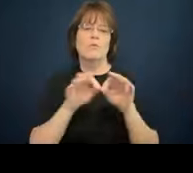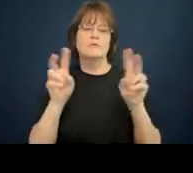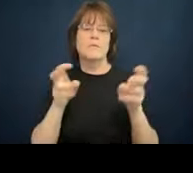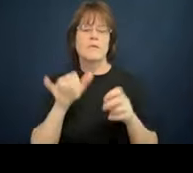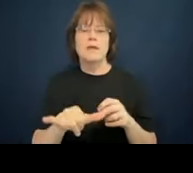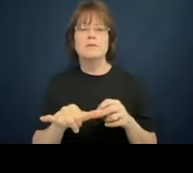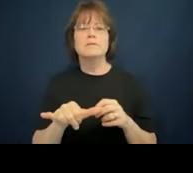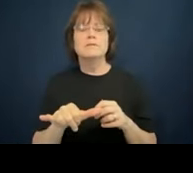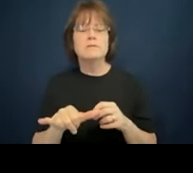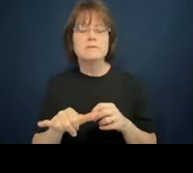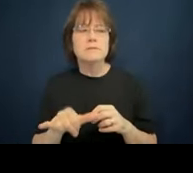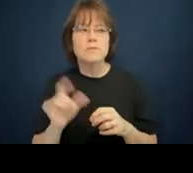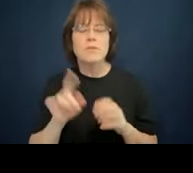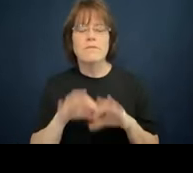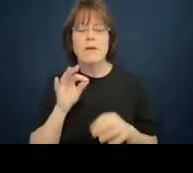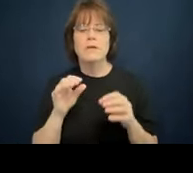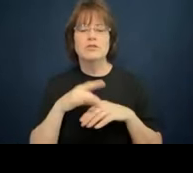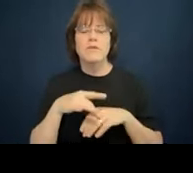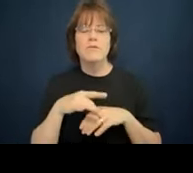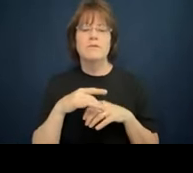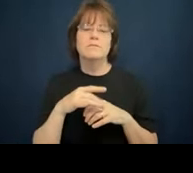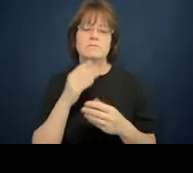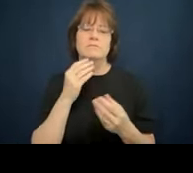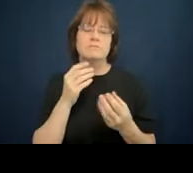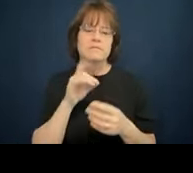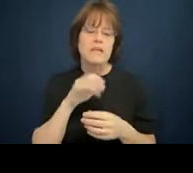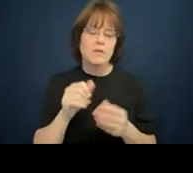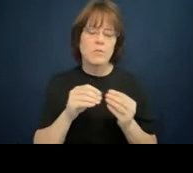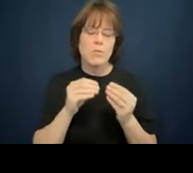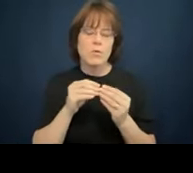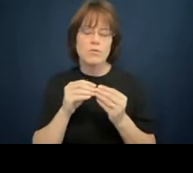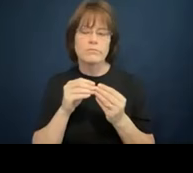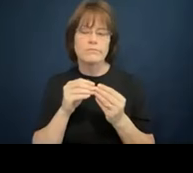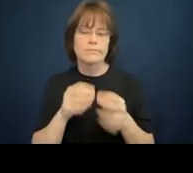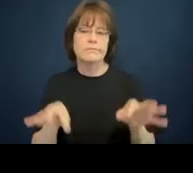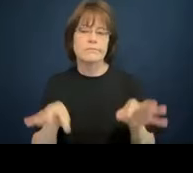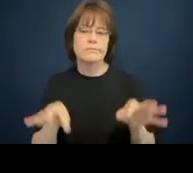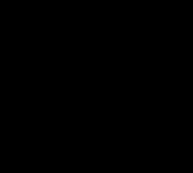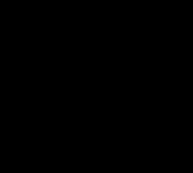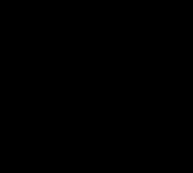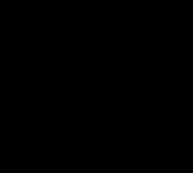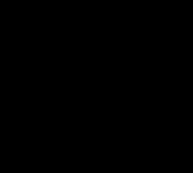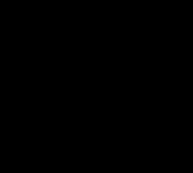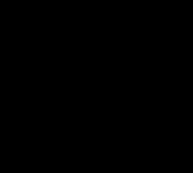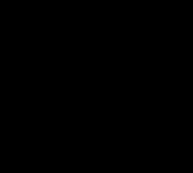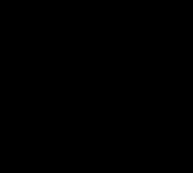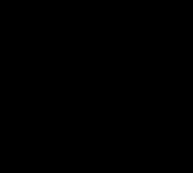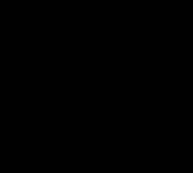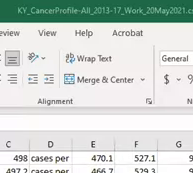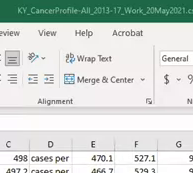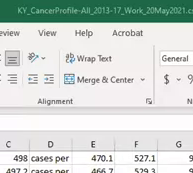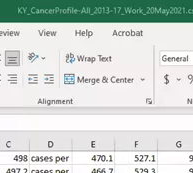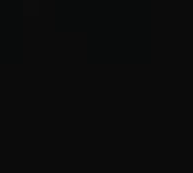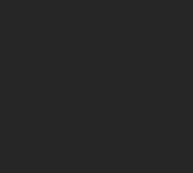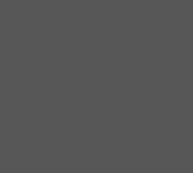we're finding geological information is more and more relevant in things like public health studies, We need to make sure that, that people are using the right